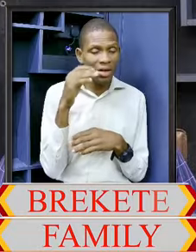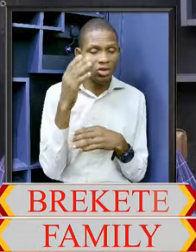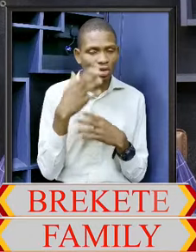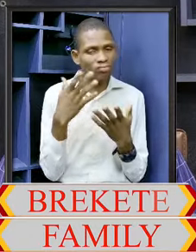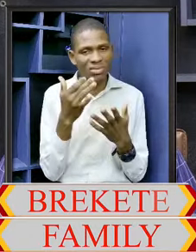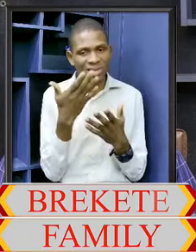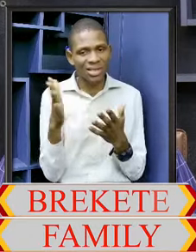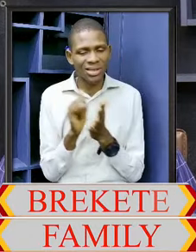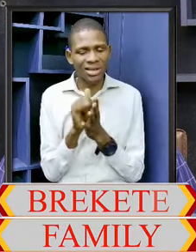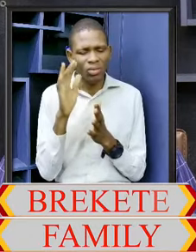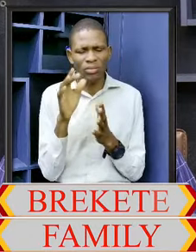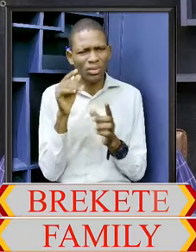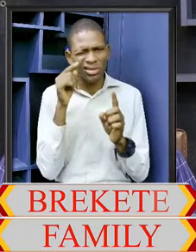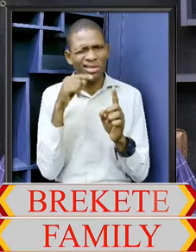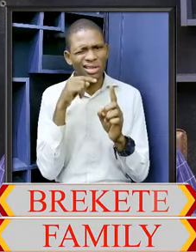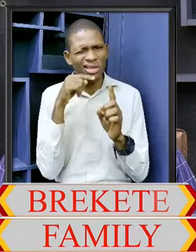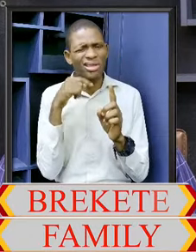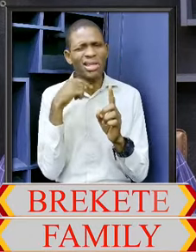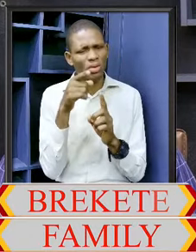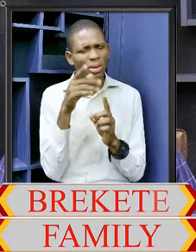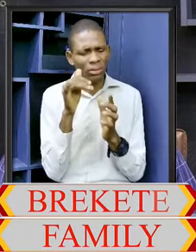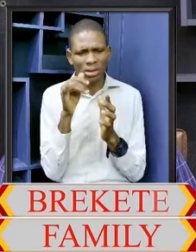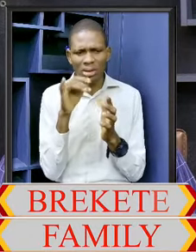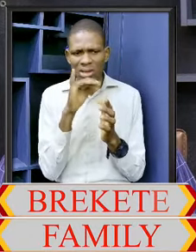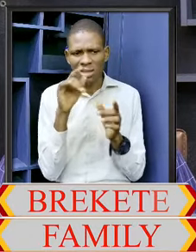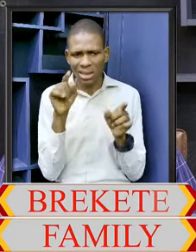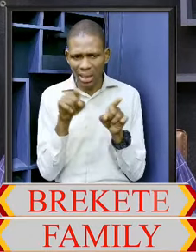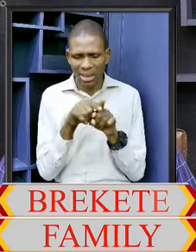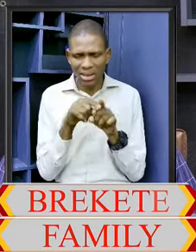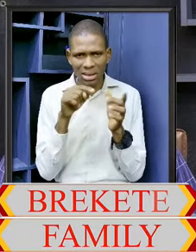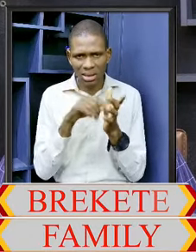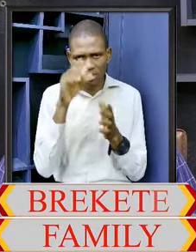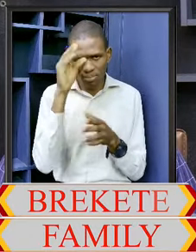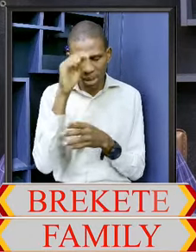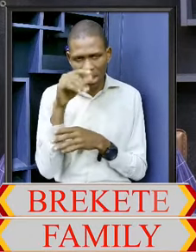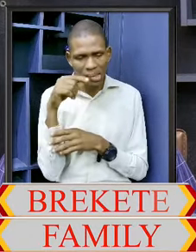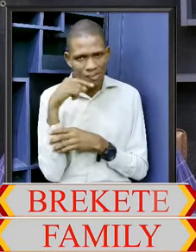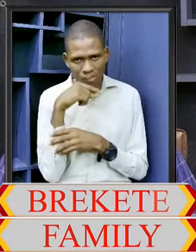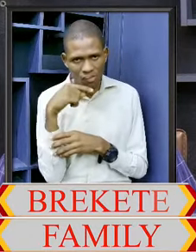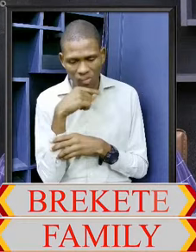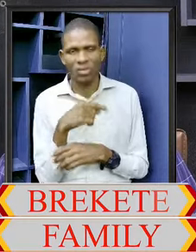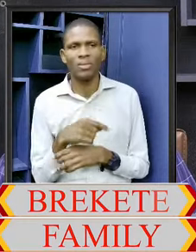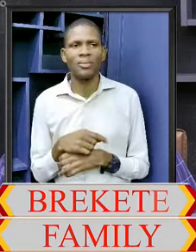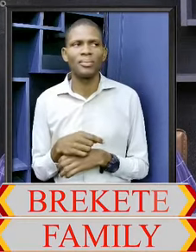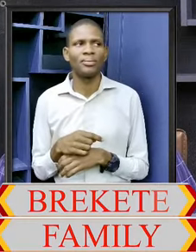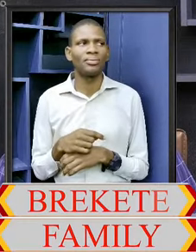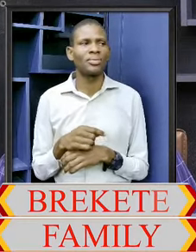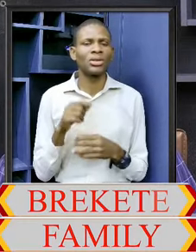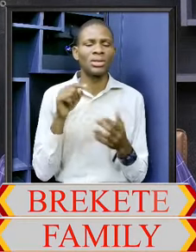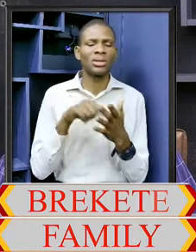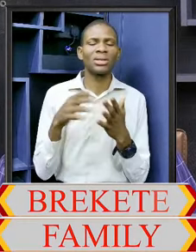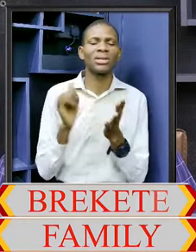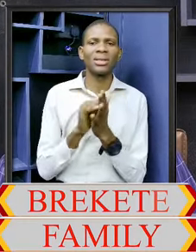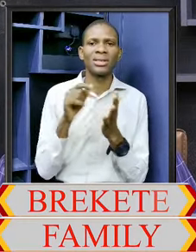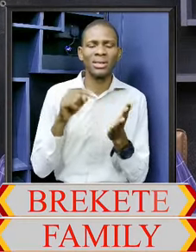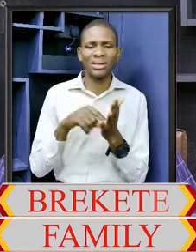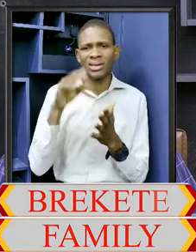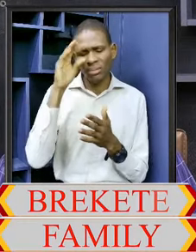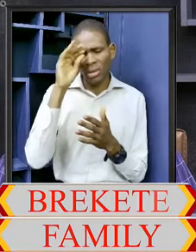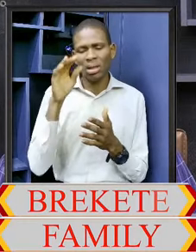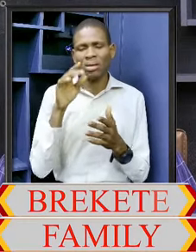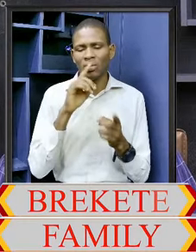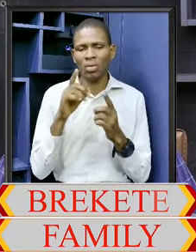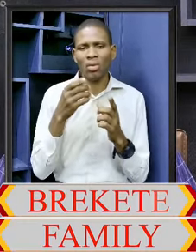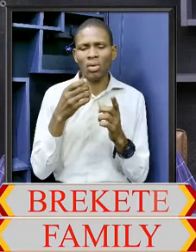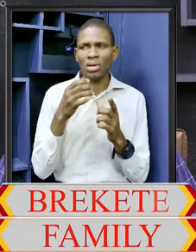well. Some self, they know they unroll them. Now just the tip you go see, you know, say a red flag. This thing where you talk, now you, they